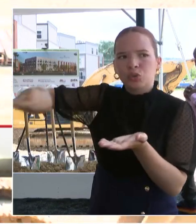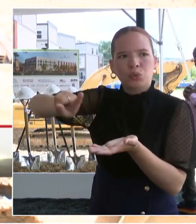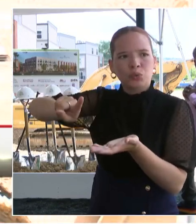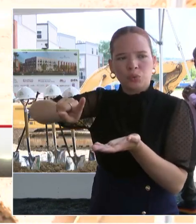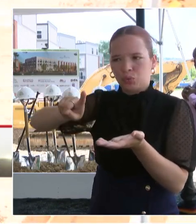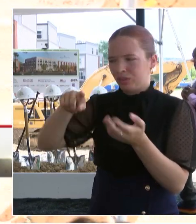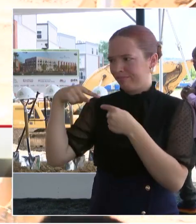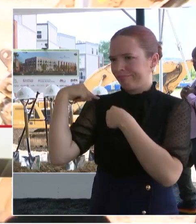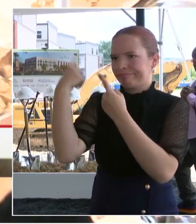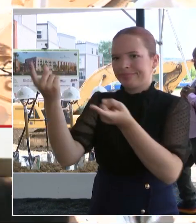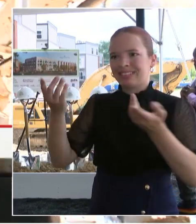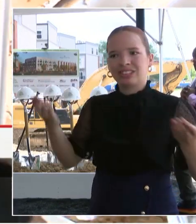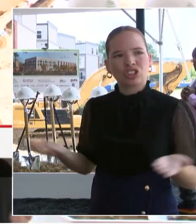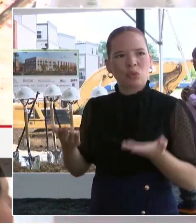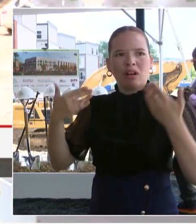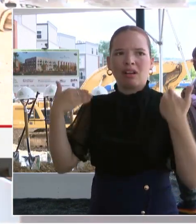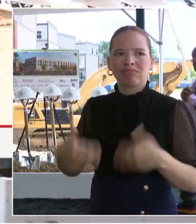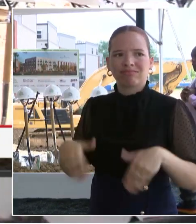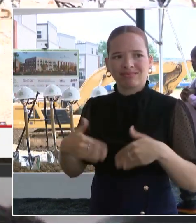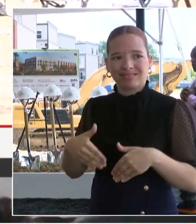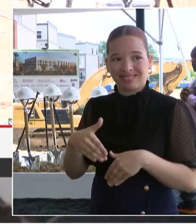Yes, ma'am.